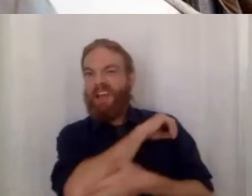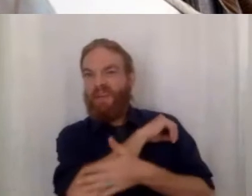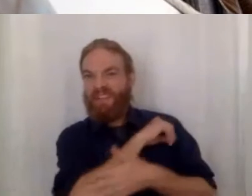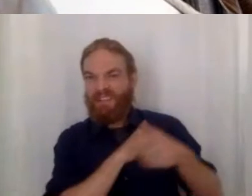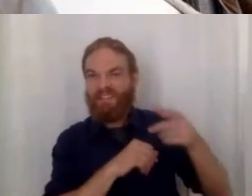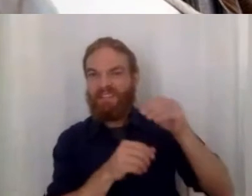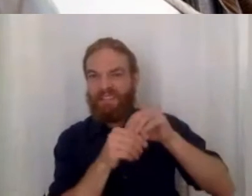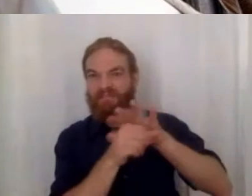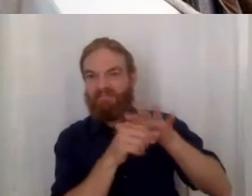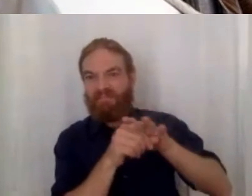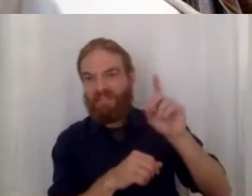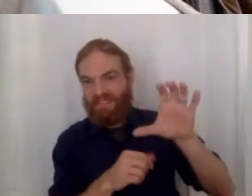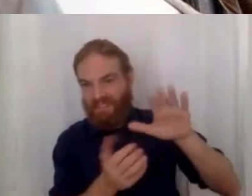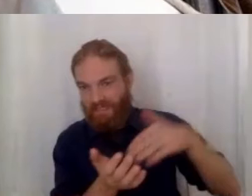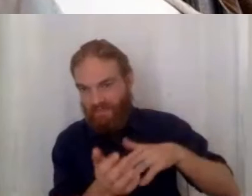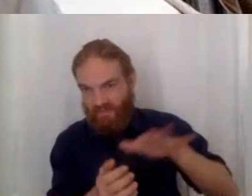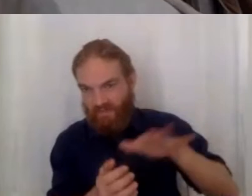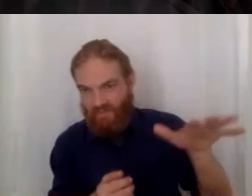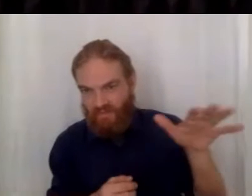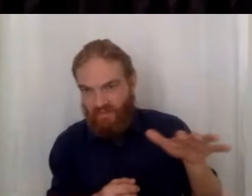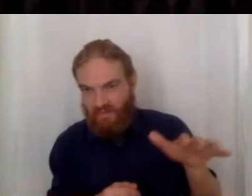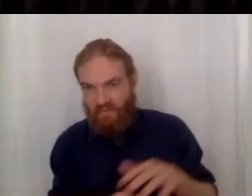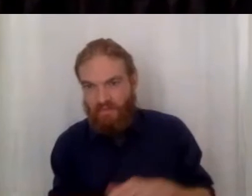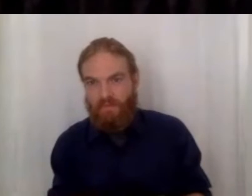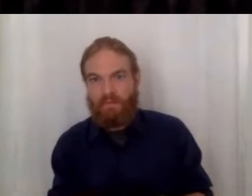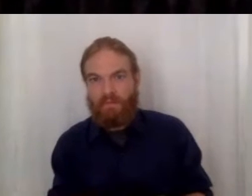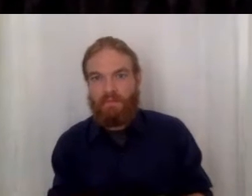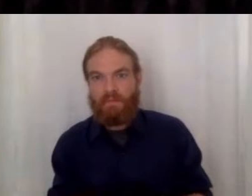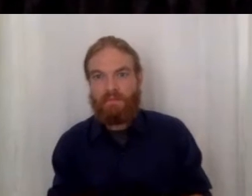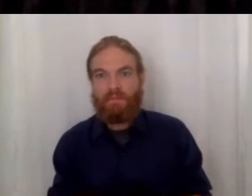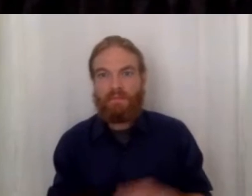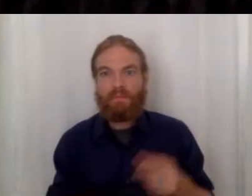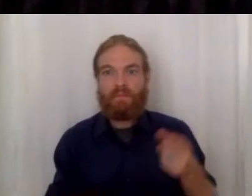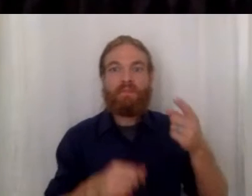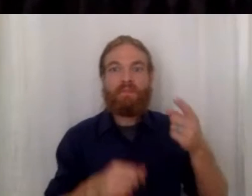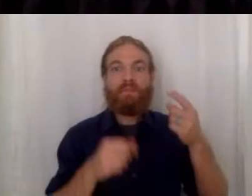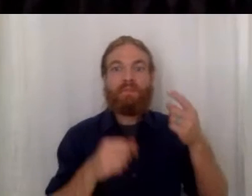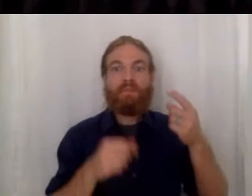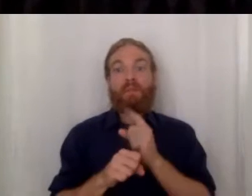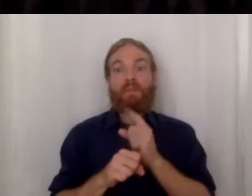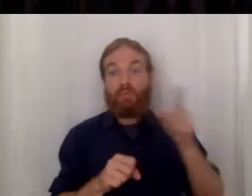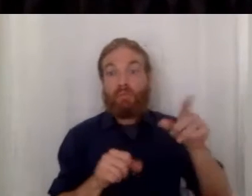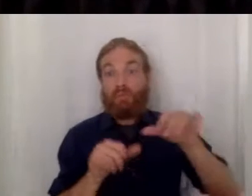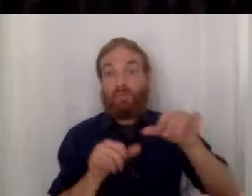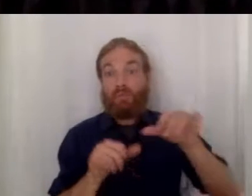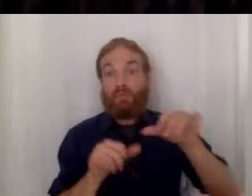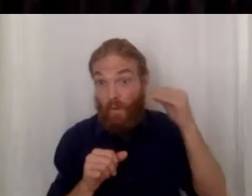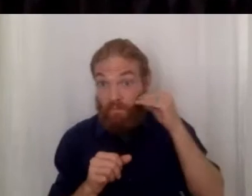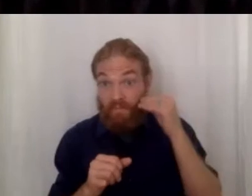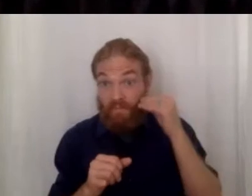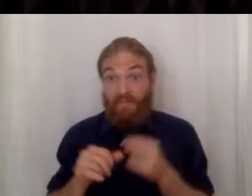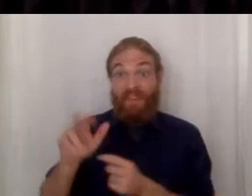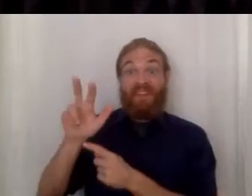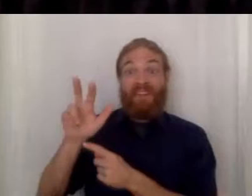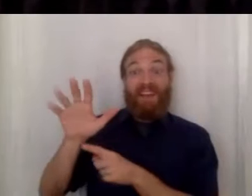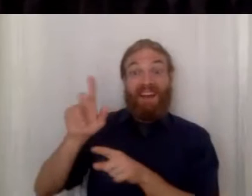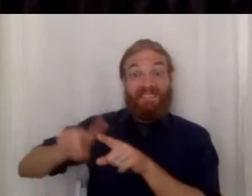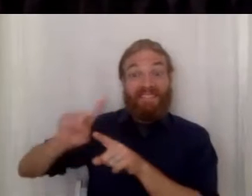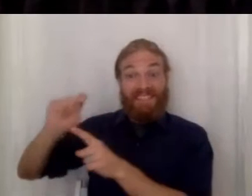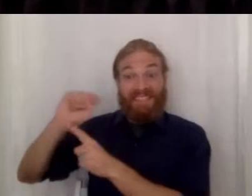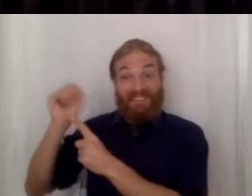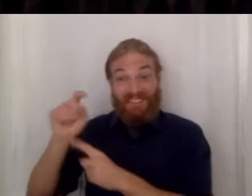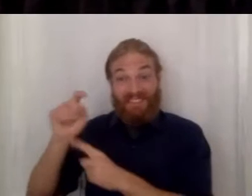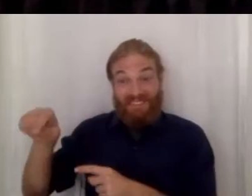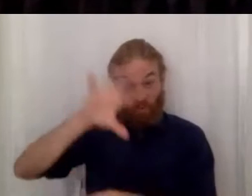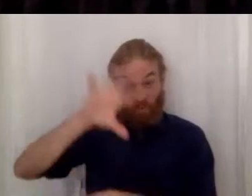for the exemption from quarantine. That'd be 35 cases per 100,000 would be the exemption. And then also the other area